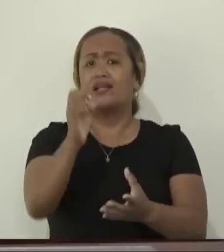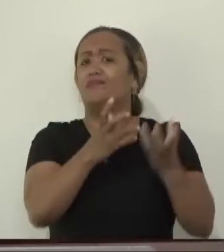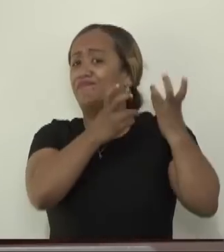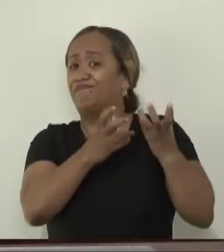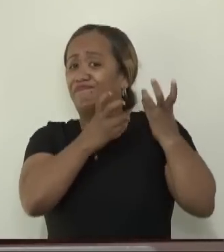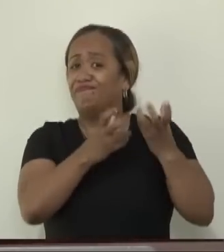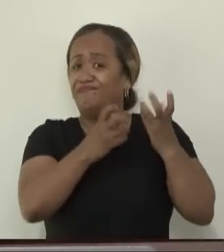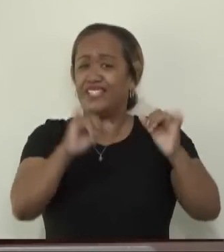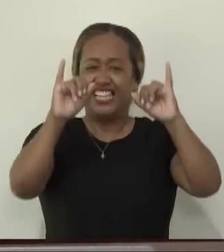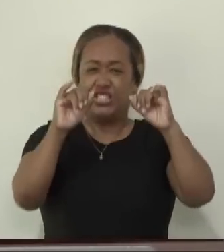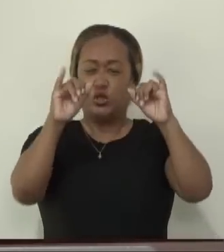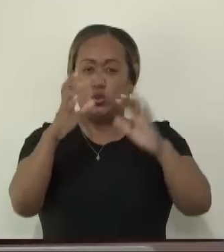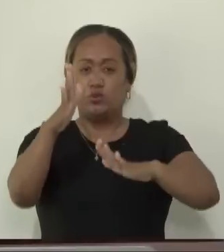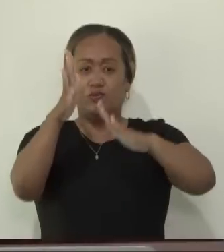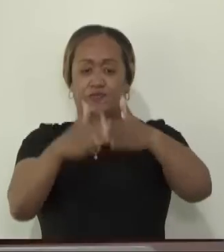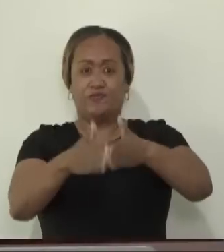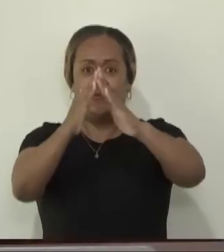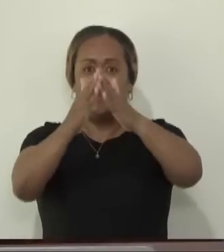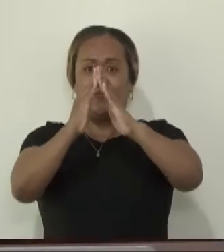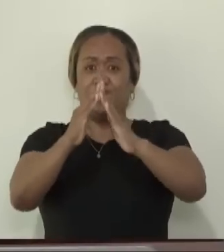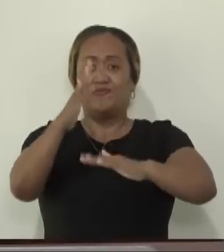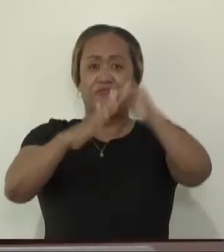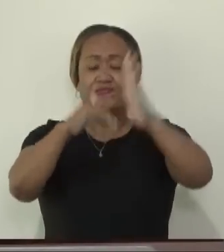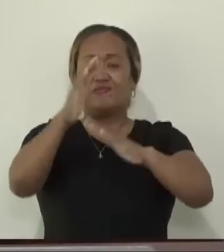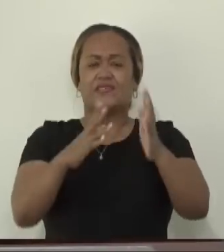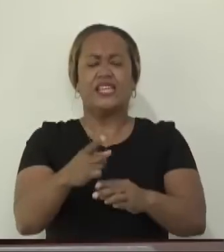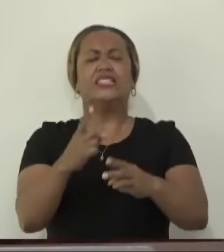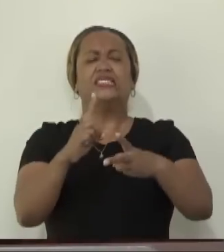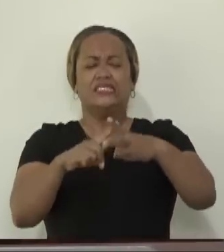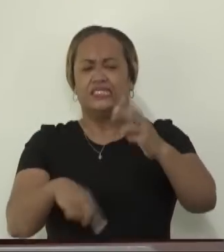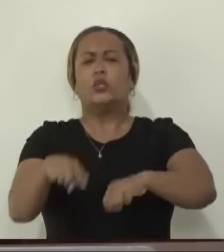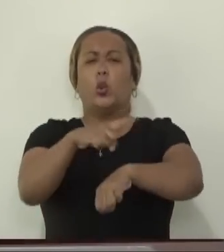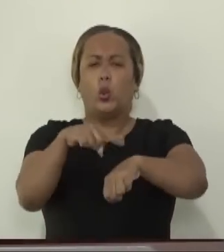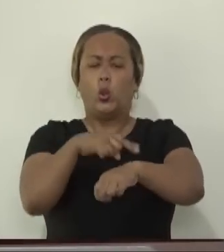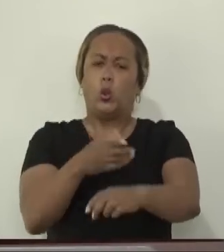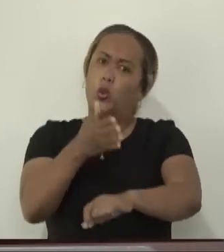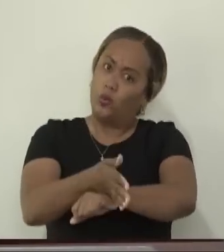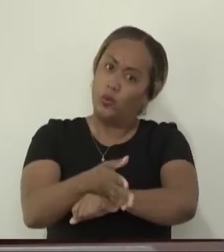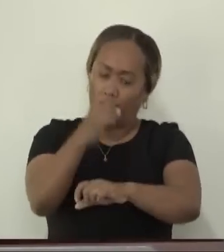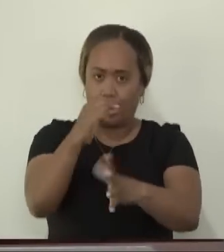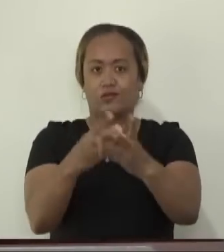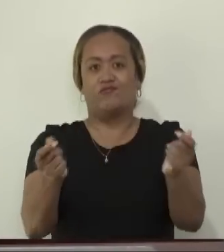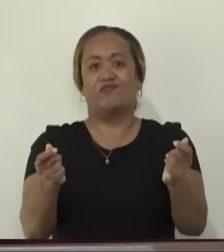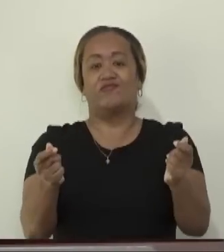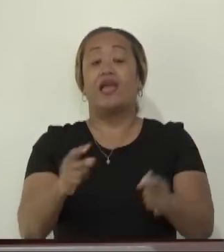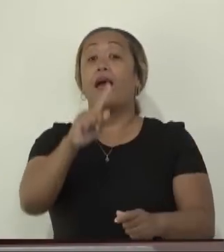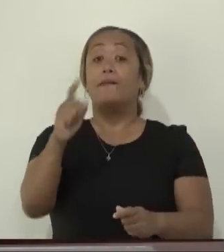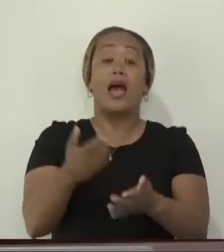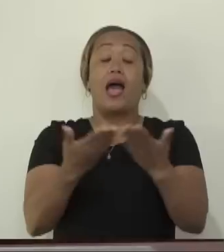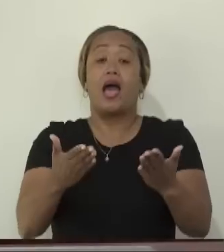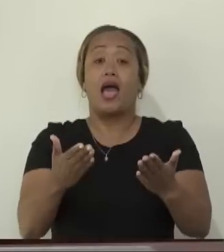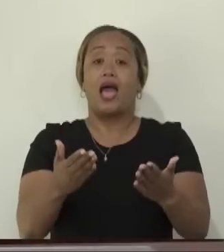and structural challenges that will take time to resolve. The reality of our